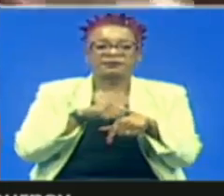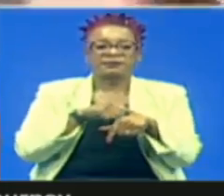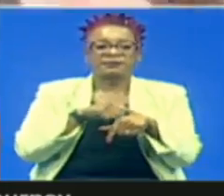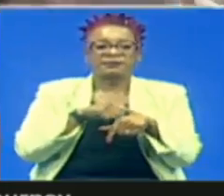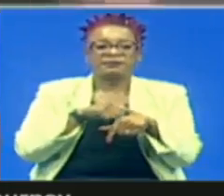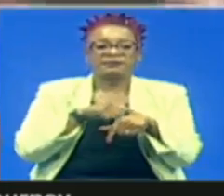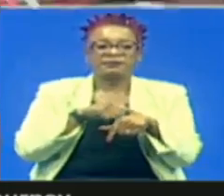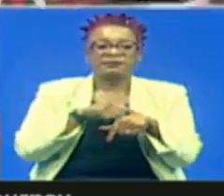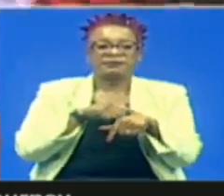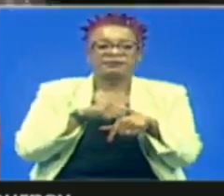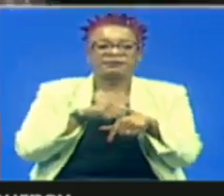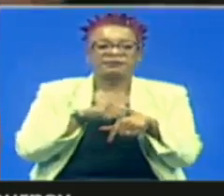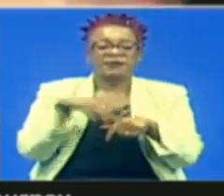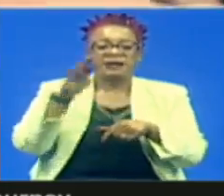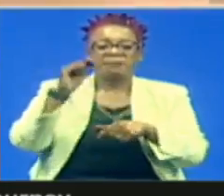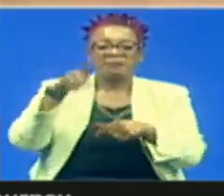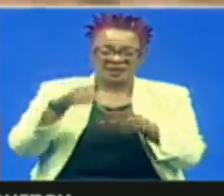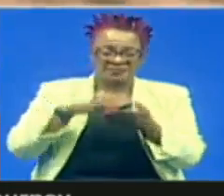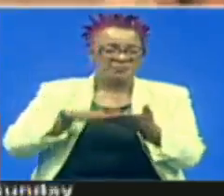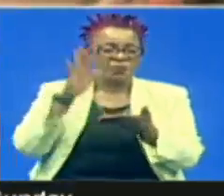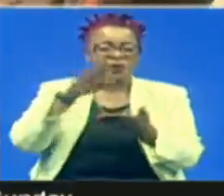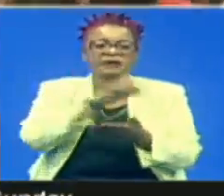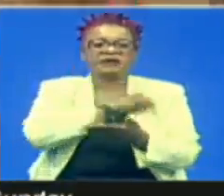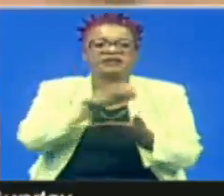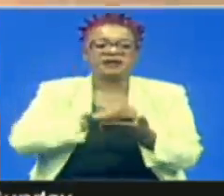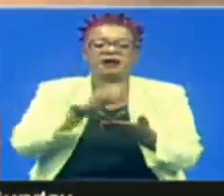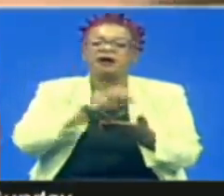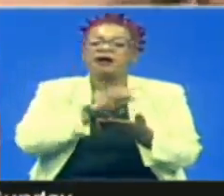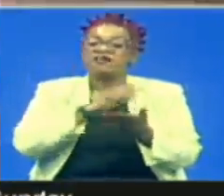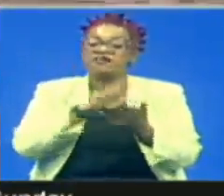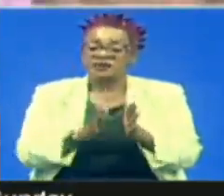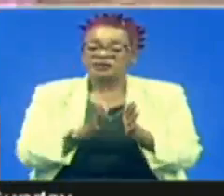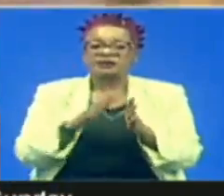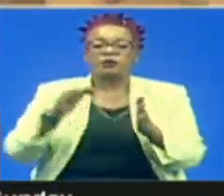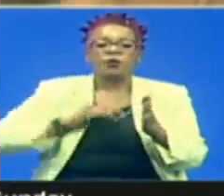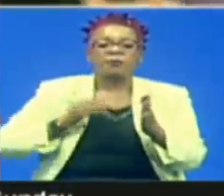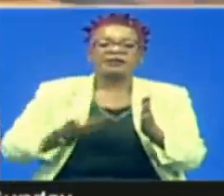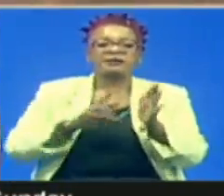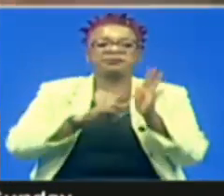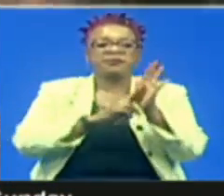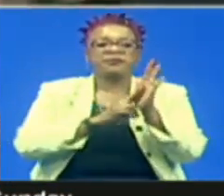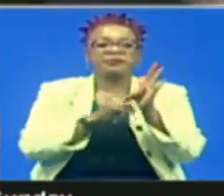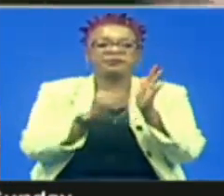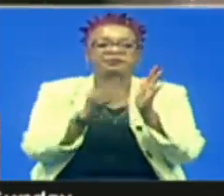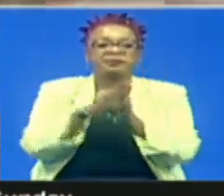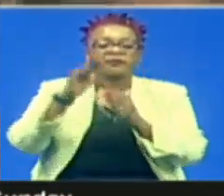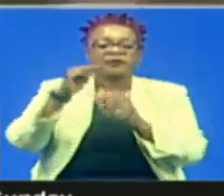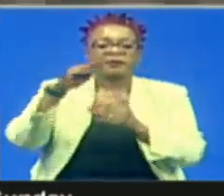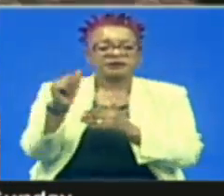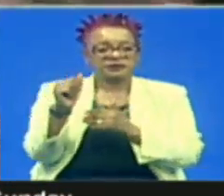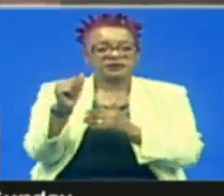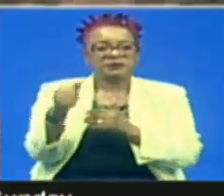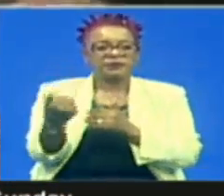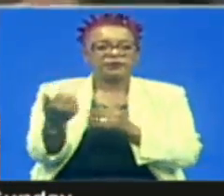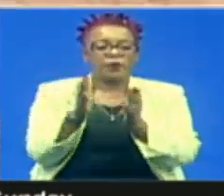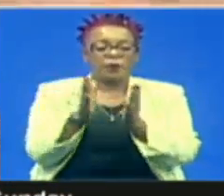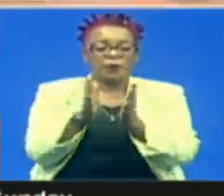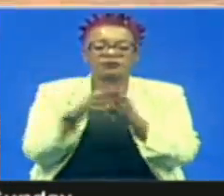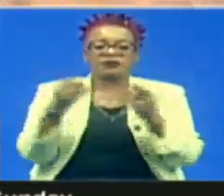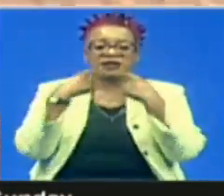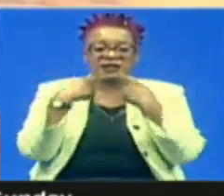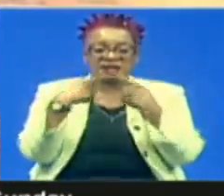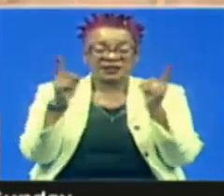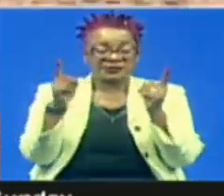A huge number of MPs, senators, governors, women representatives and MCAs will be declared armed